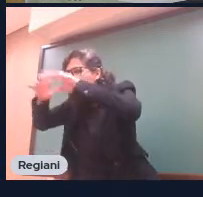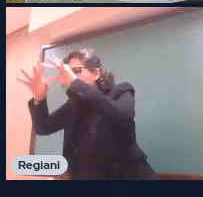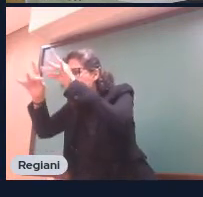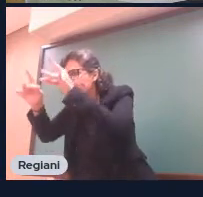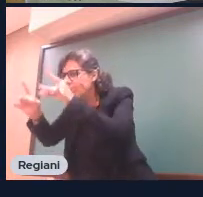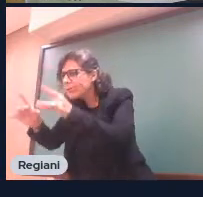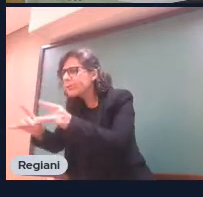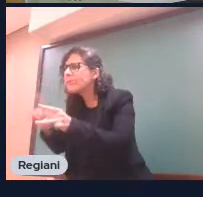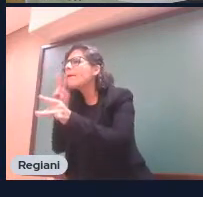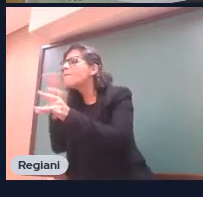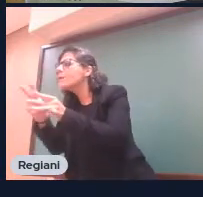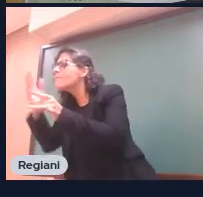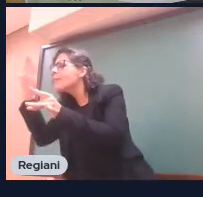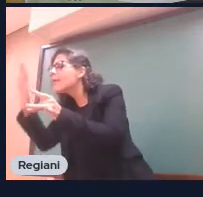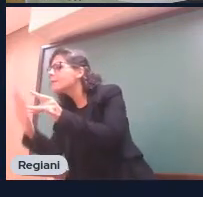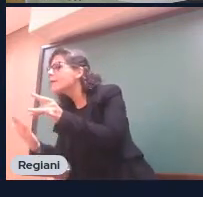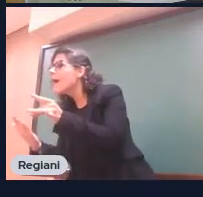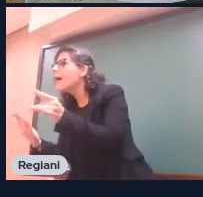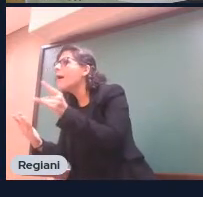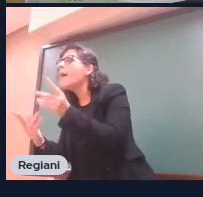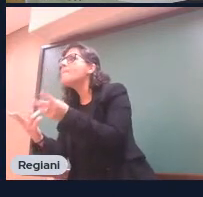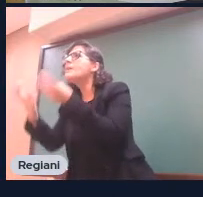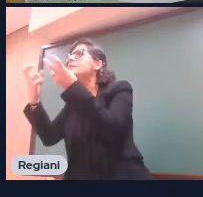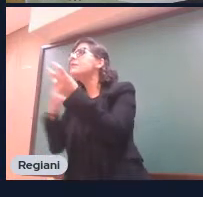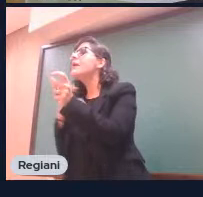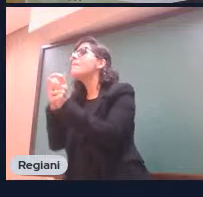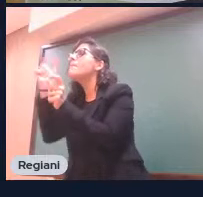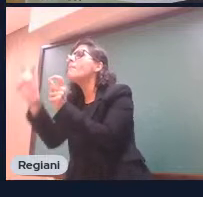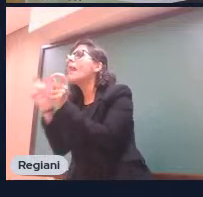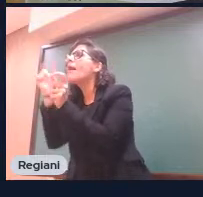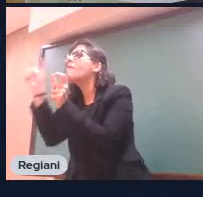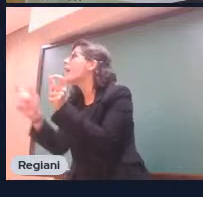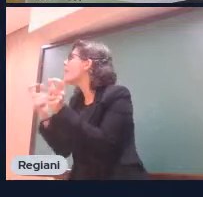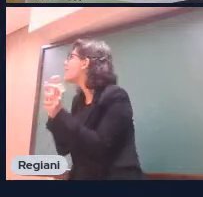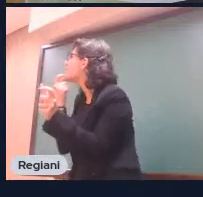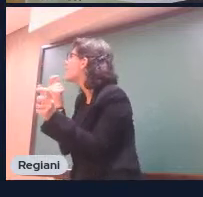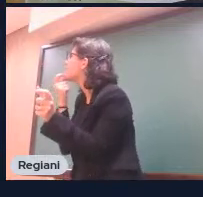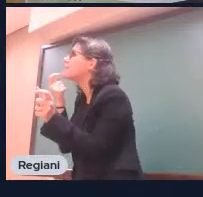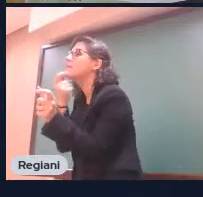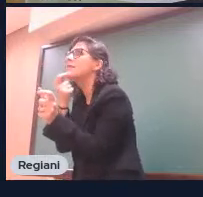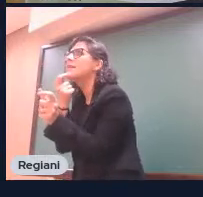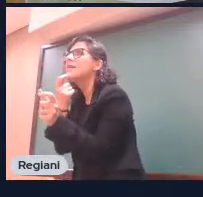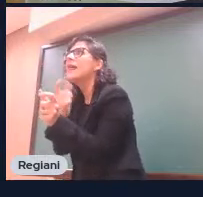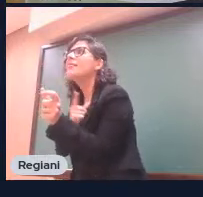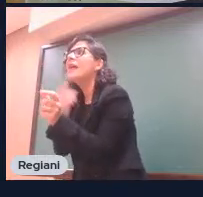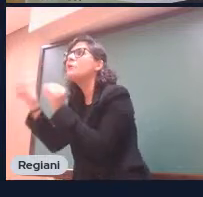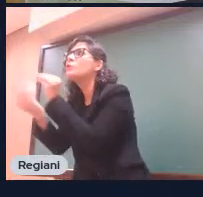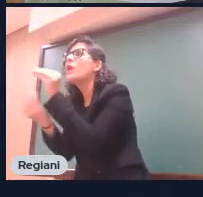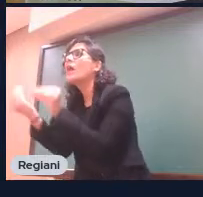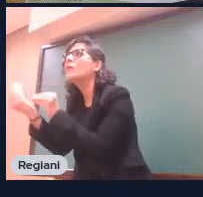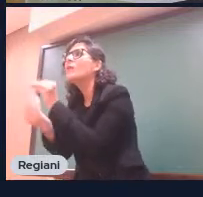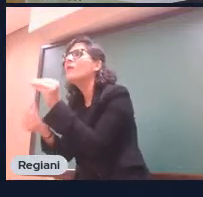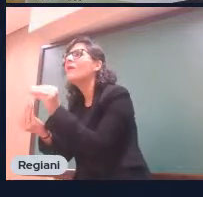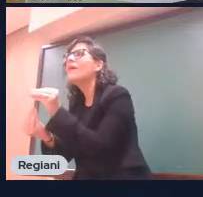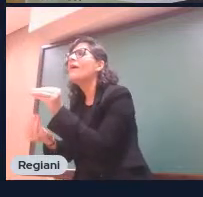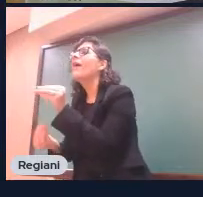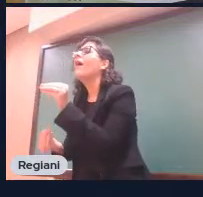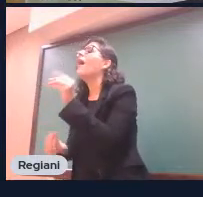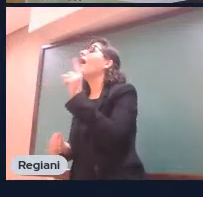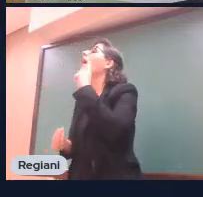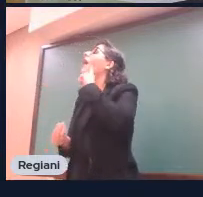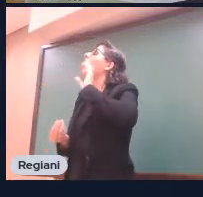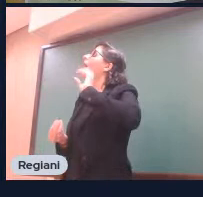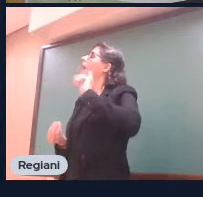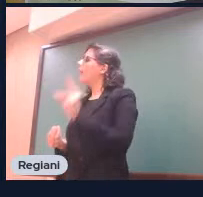realized there's actually a lot of English. So, obrigada. But then I ask you to